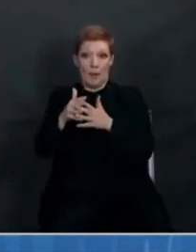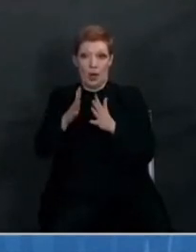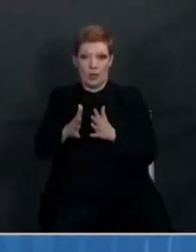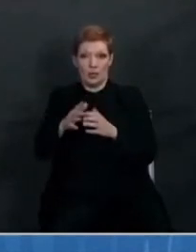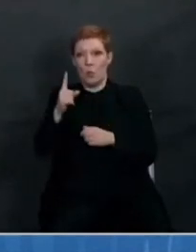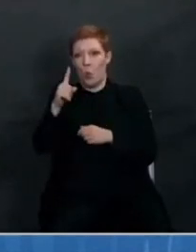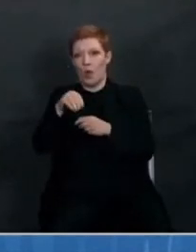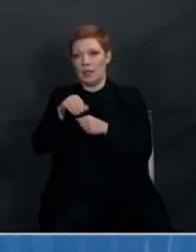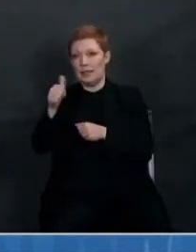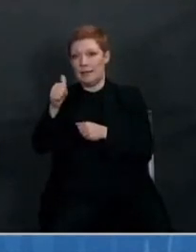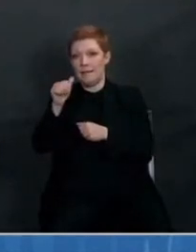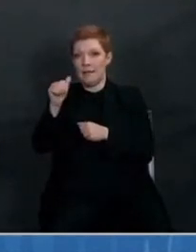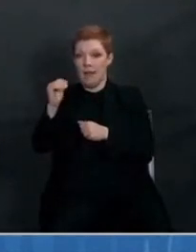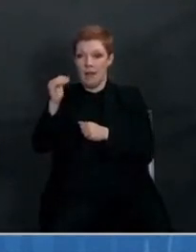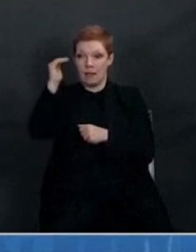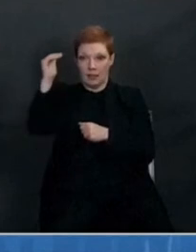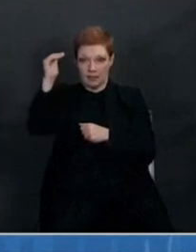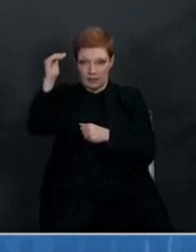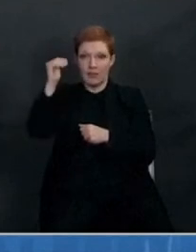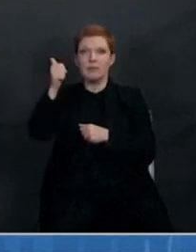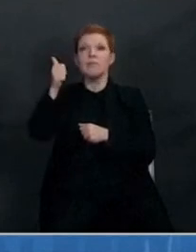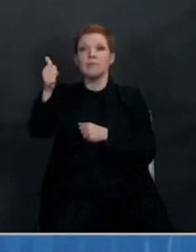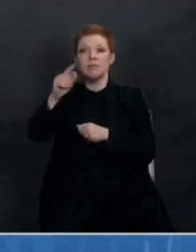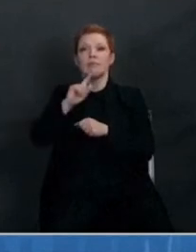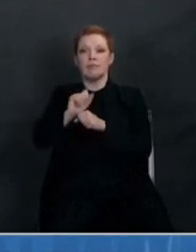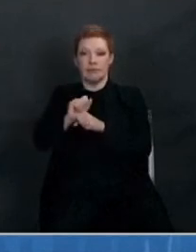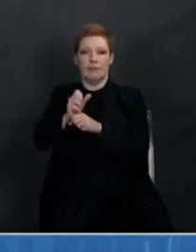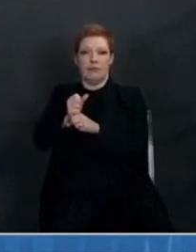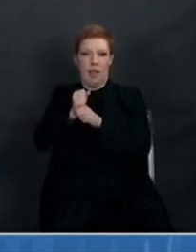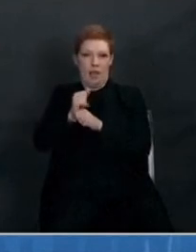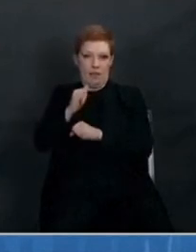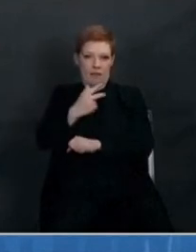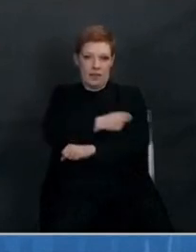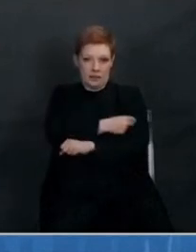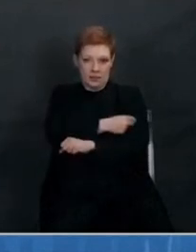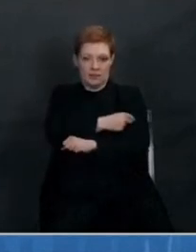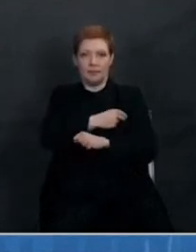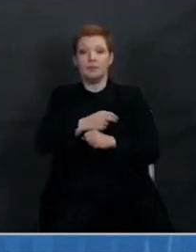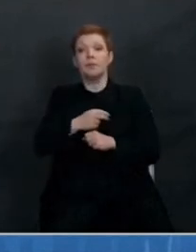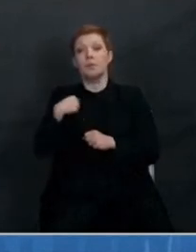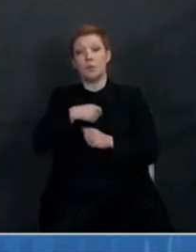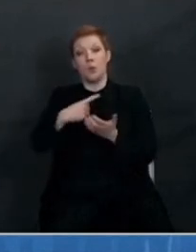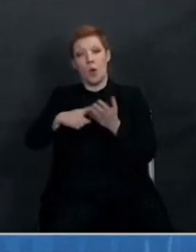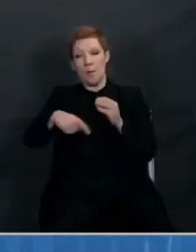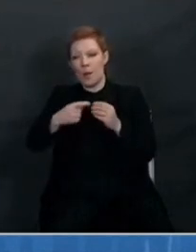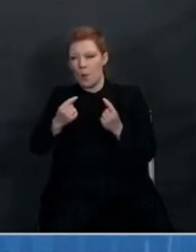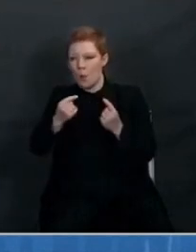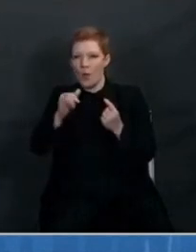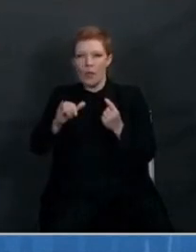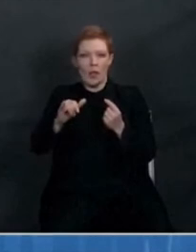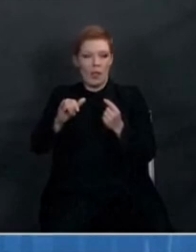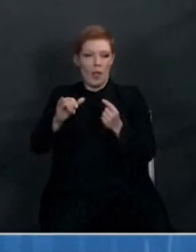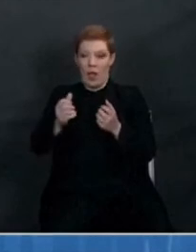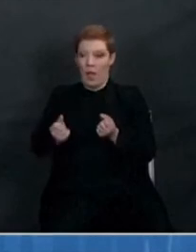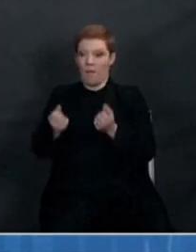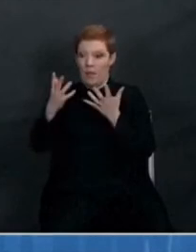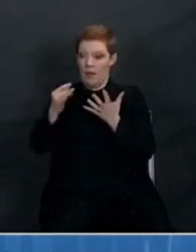adults. We've talked here about the difference that exists between the amount of vaccine we have shipped to